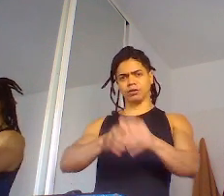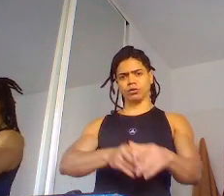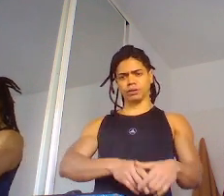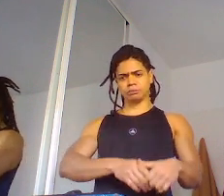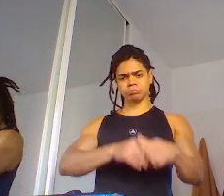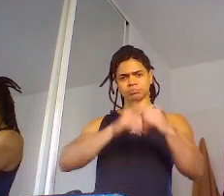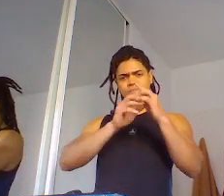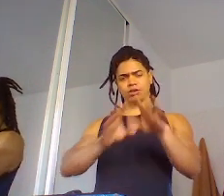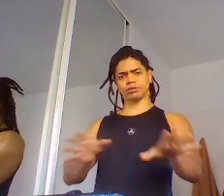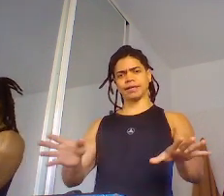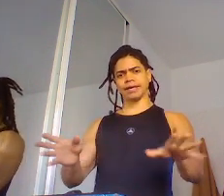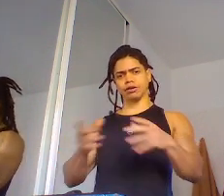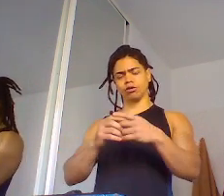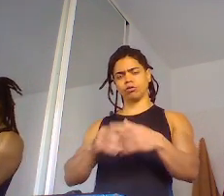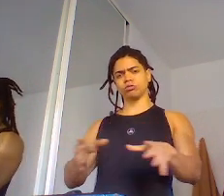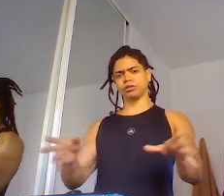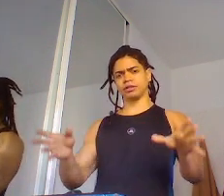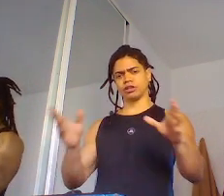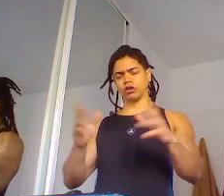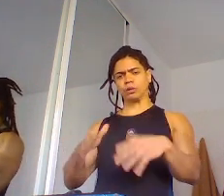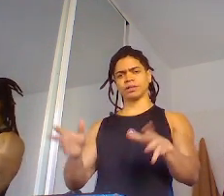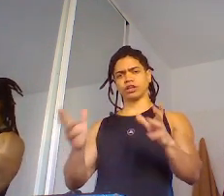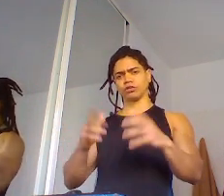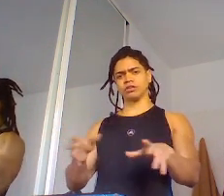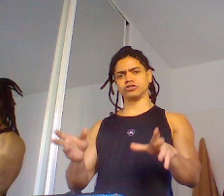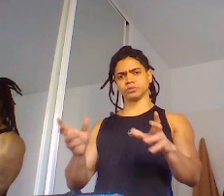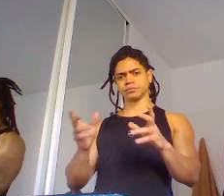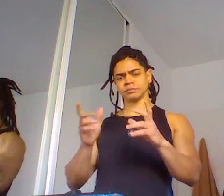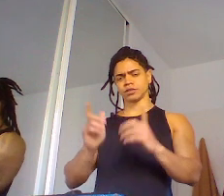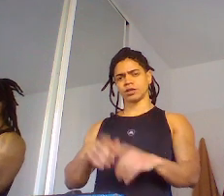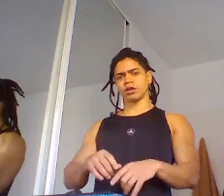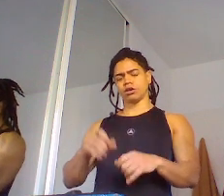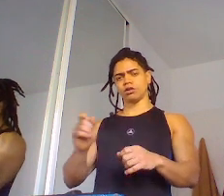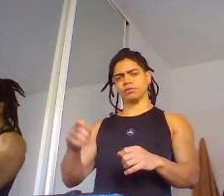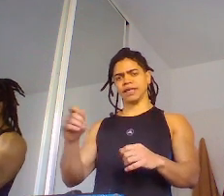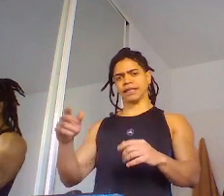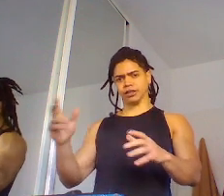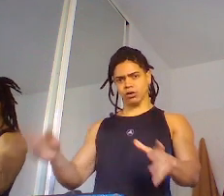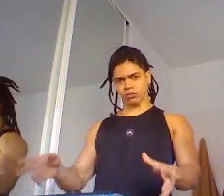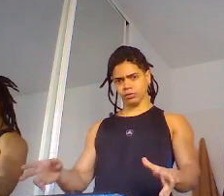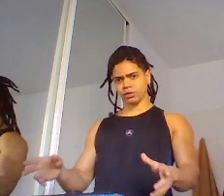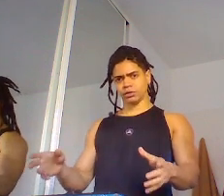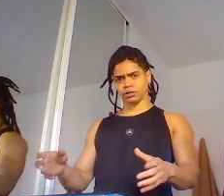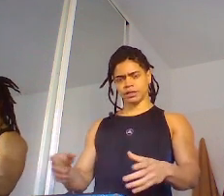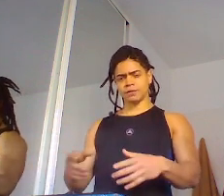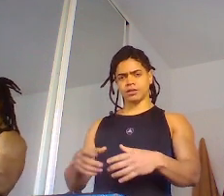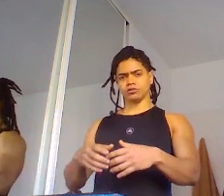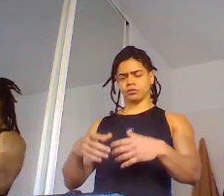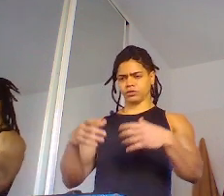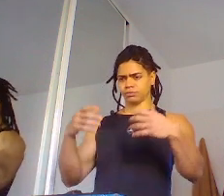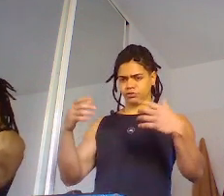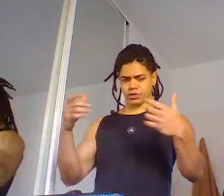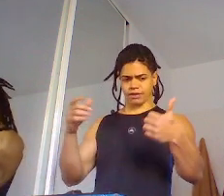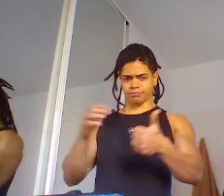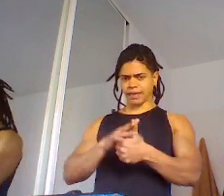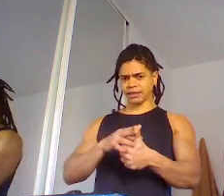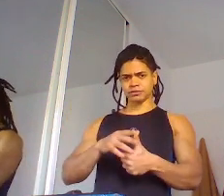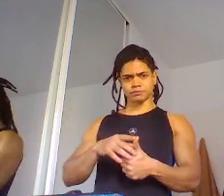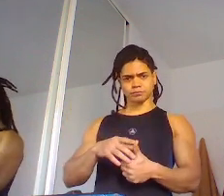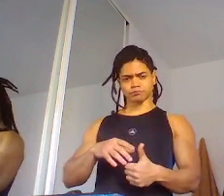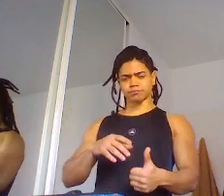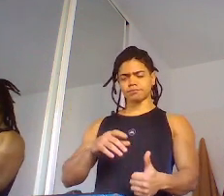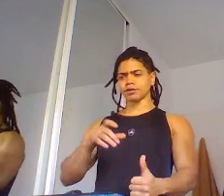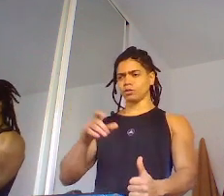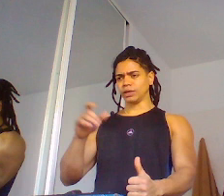the borrower outline all the terms and conditions of that loan. Okay, so for example, you have